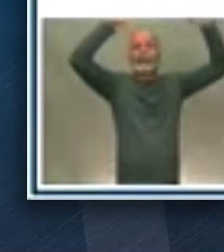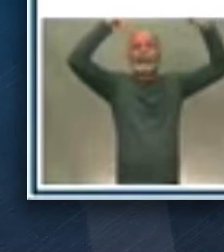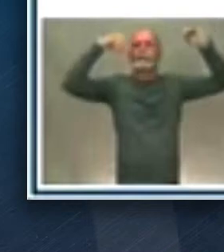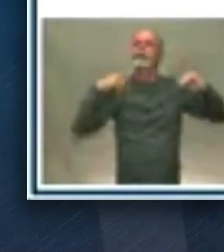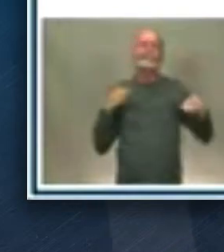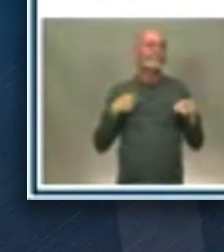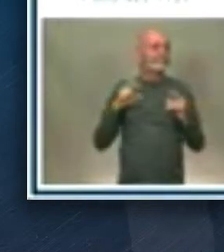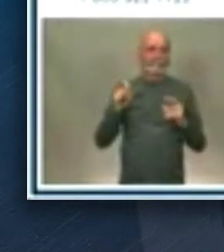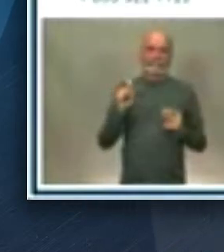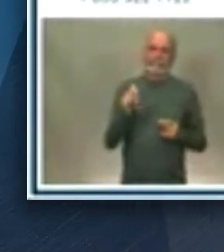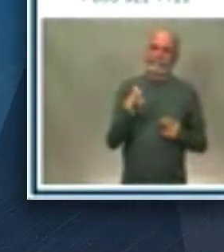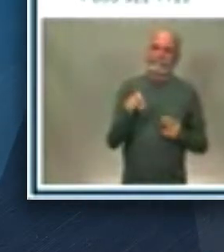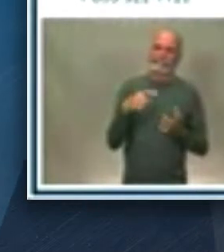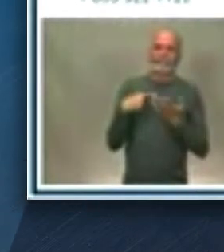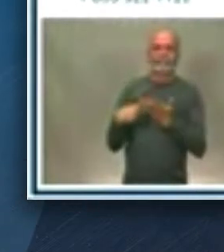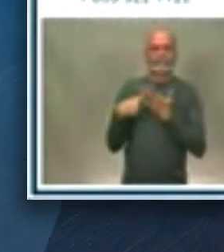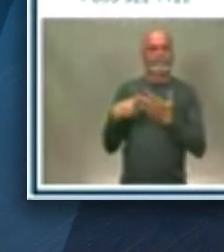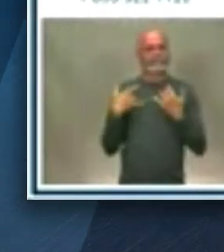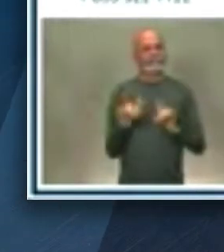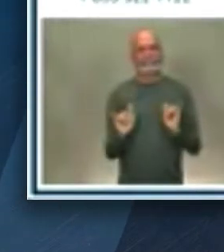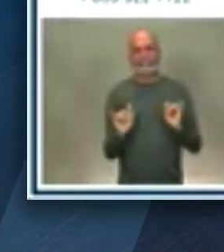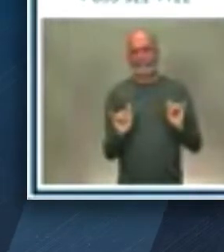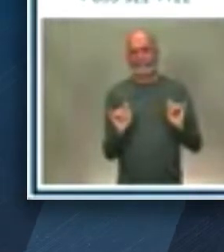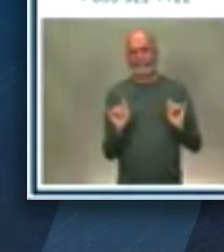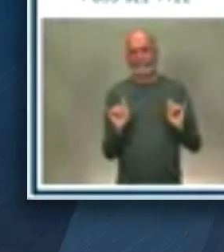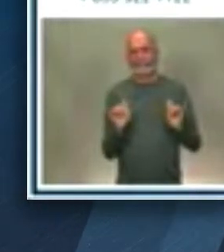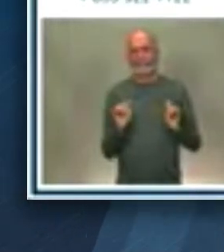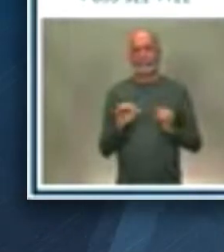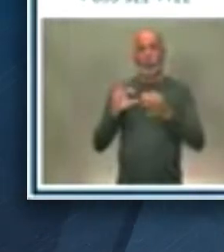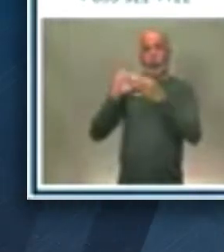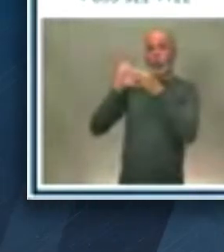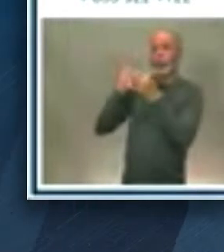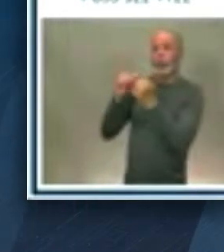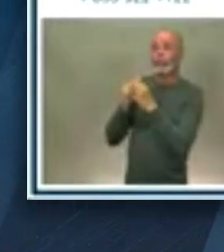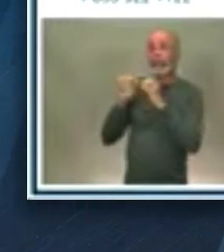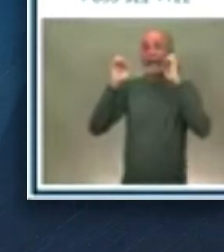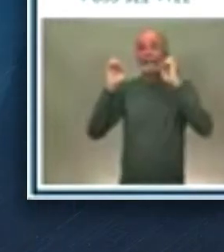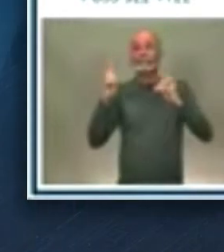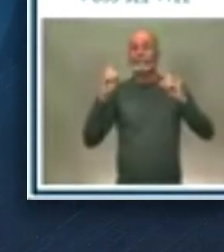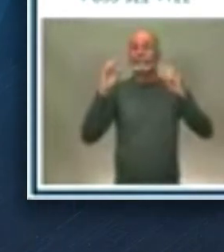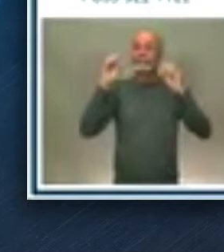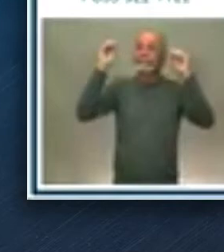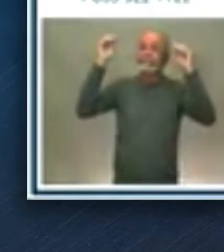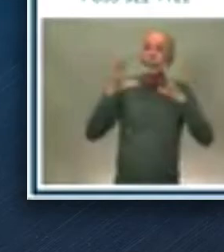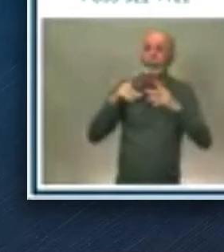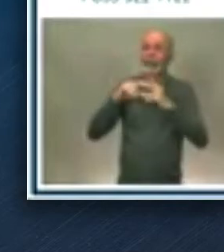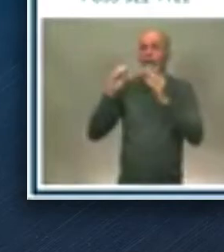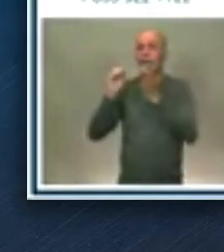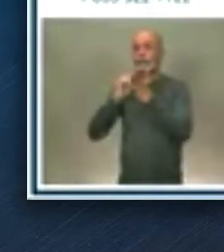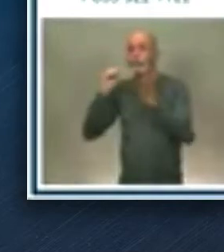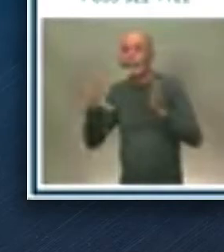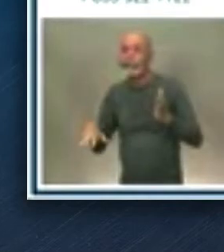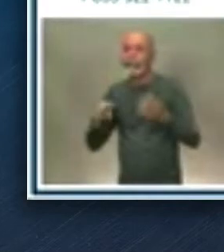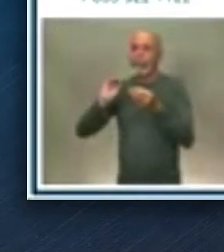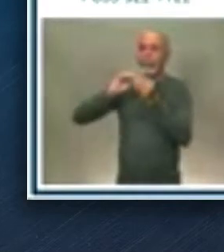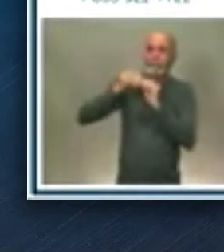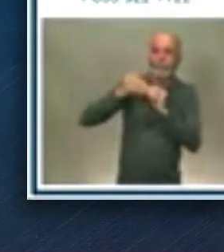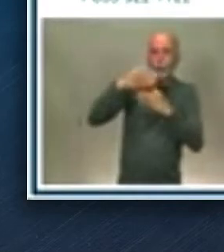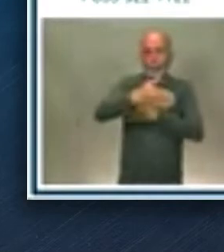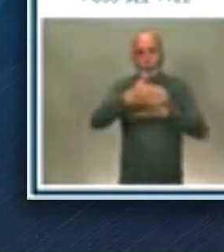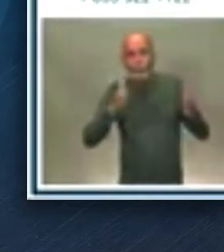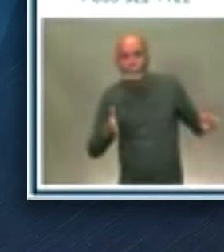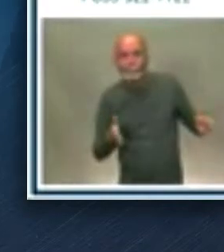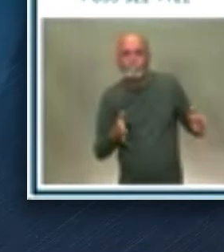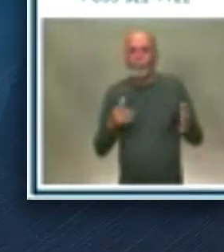had around education and class sizes and making sure that students have the resources they need. We've committed